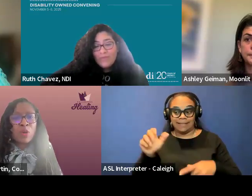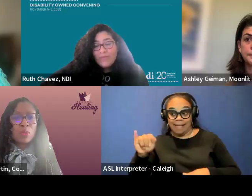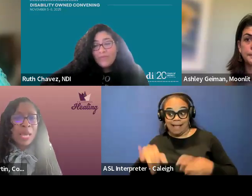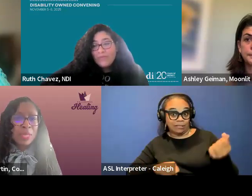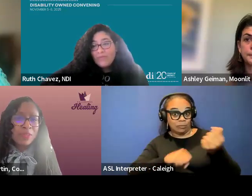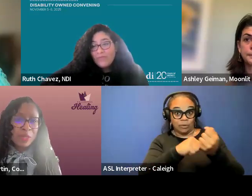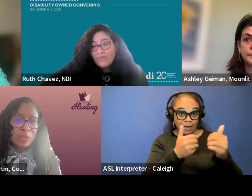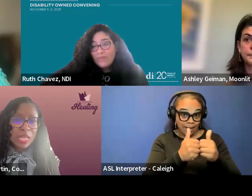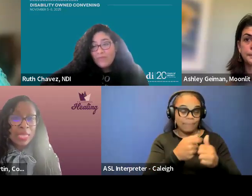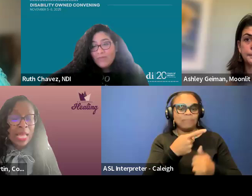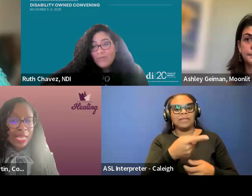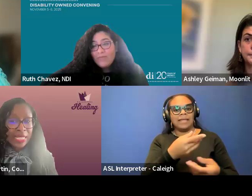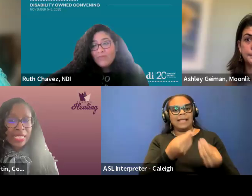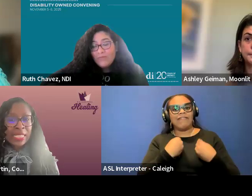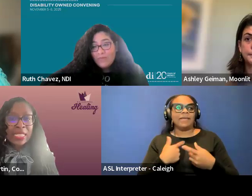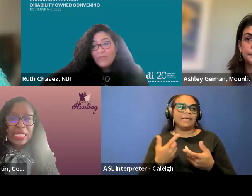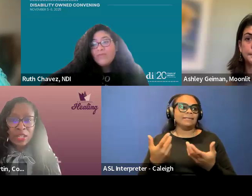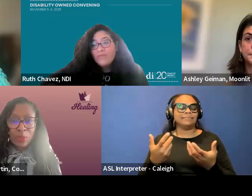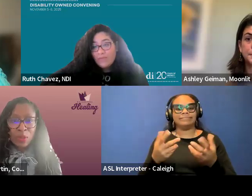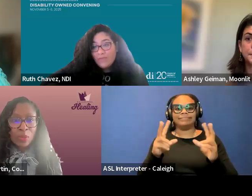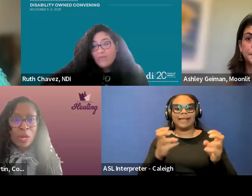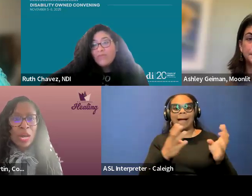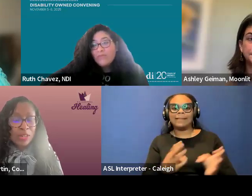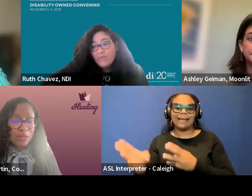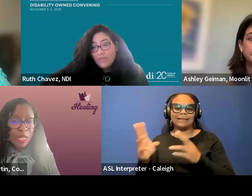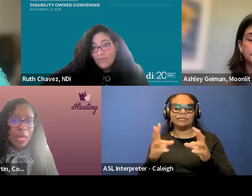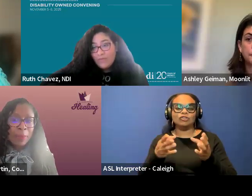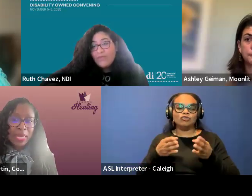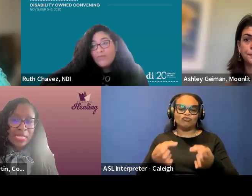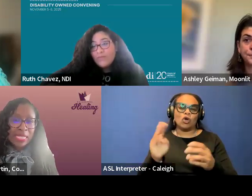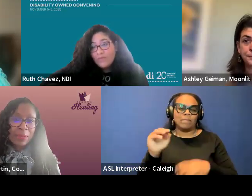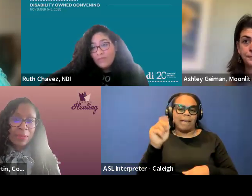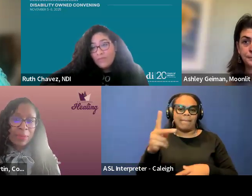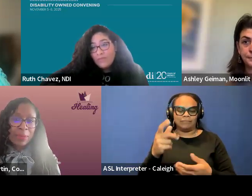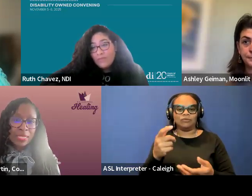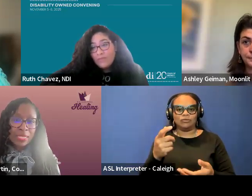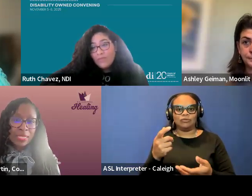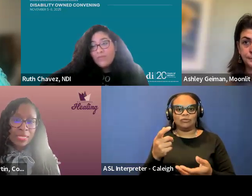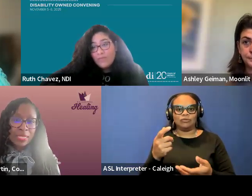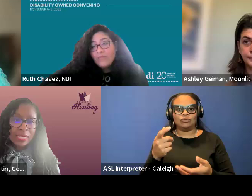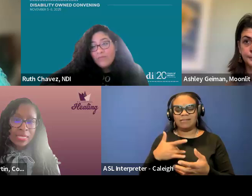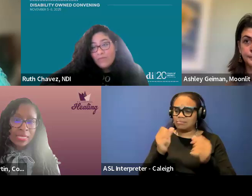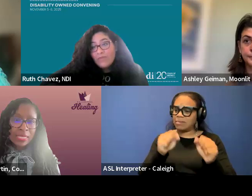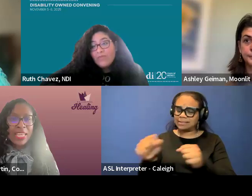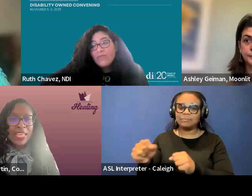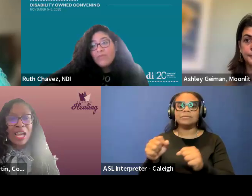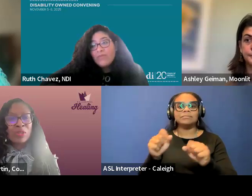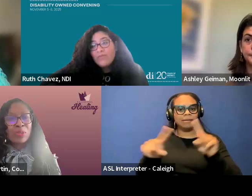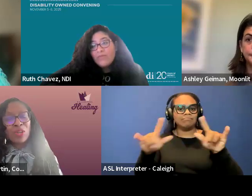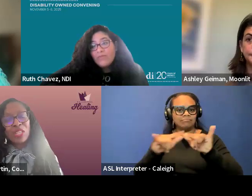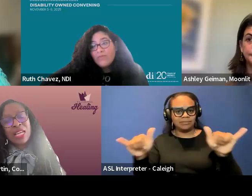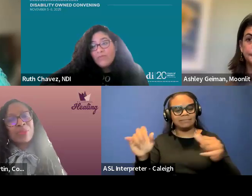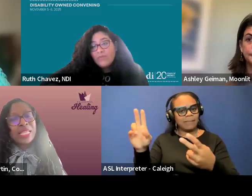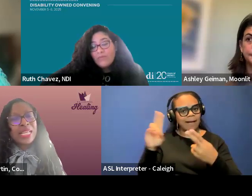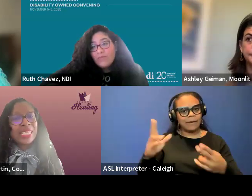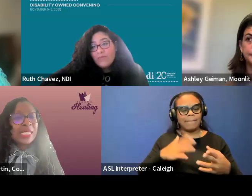to create a roadmap that feels aligned and sustainable while honoring my pace and capacity. And it helps